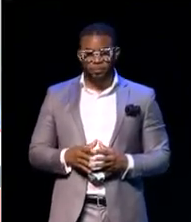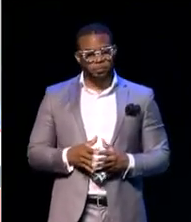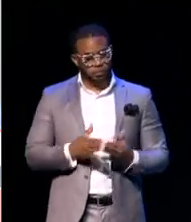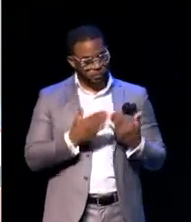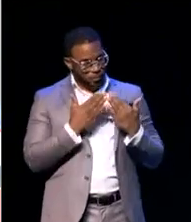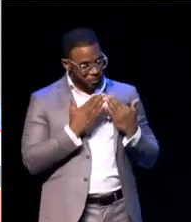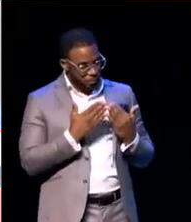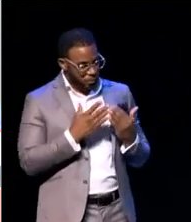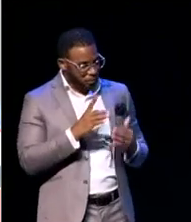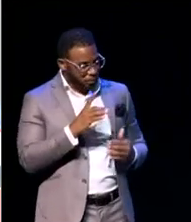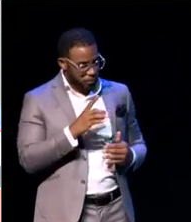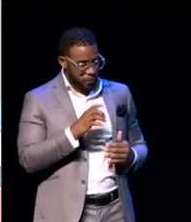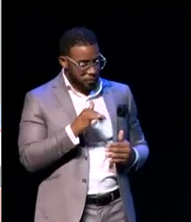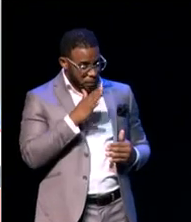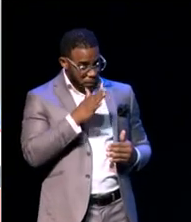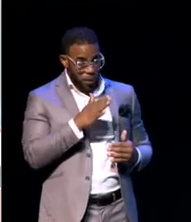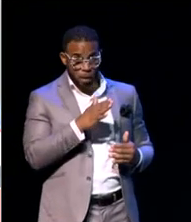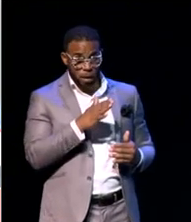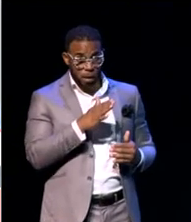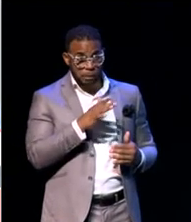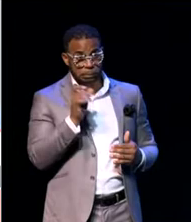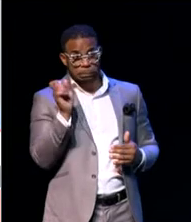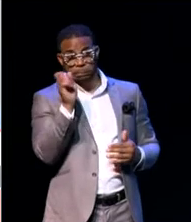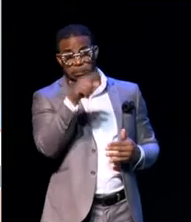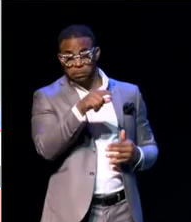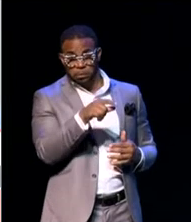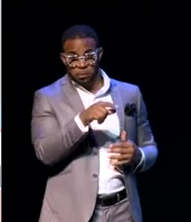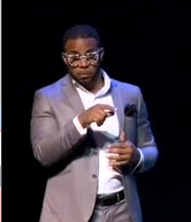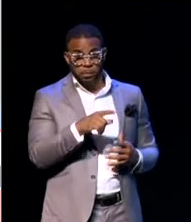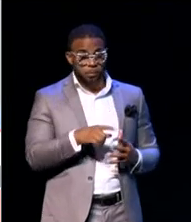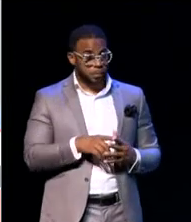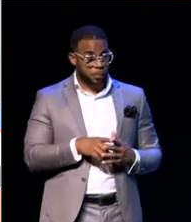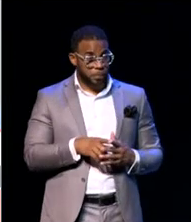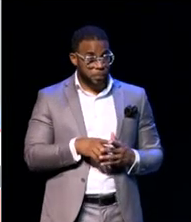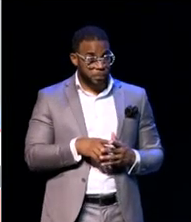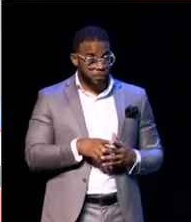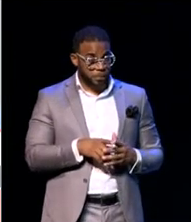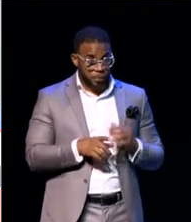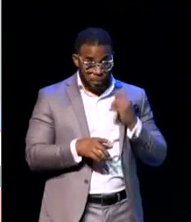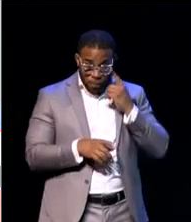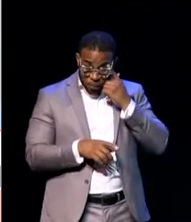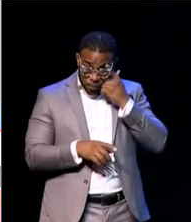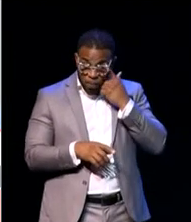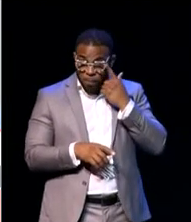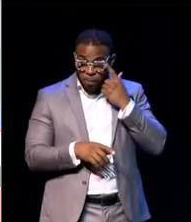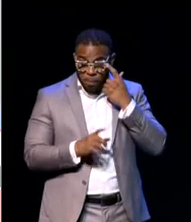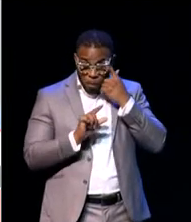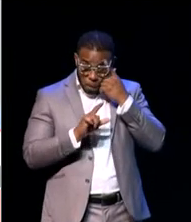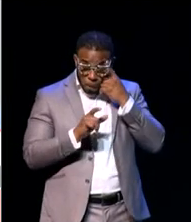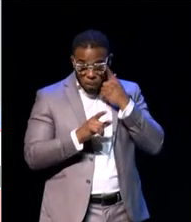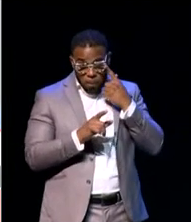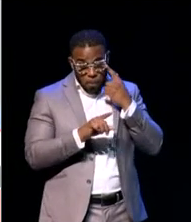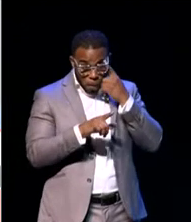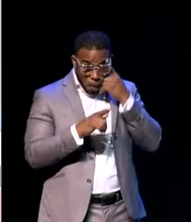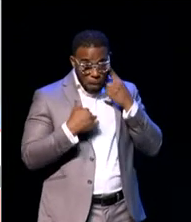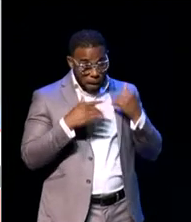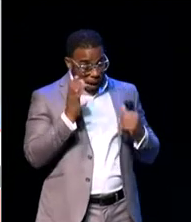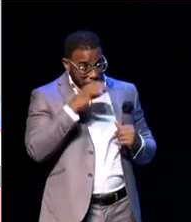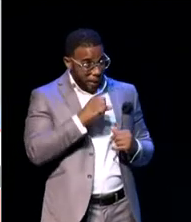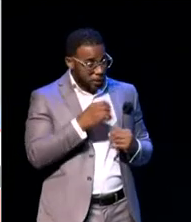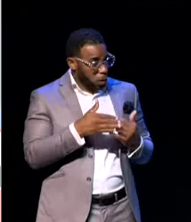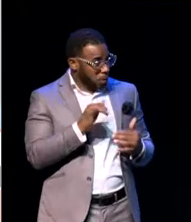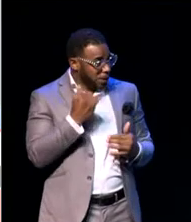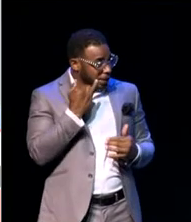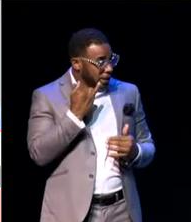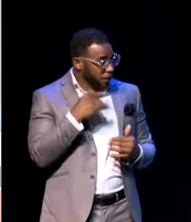Thank you, Doctor. I'm going to throw a question out actually to all three of you, but I'm going to start with you, Dr. Nesbitt. And I guess it's